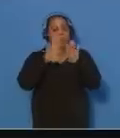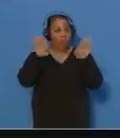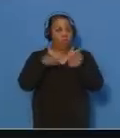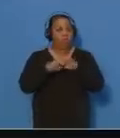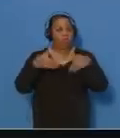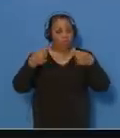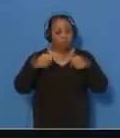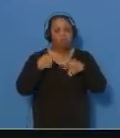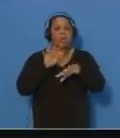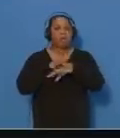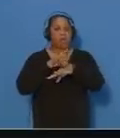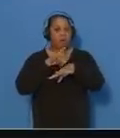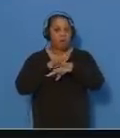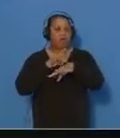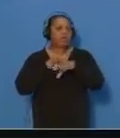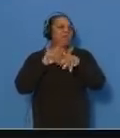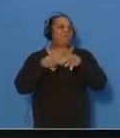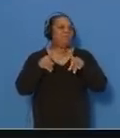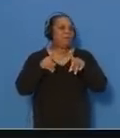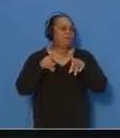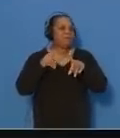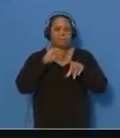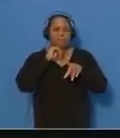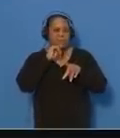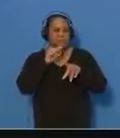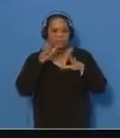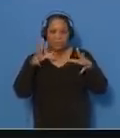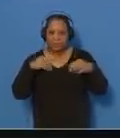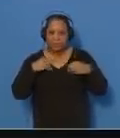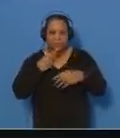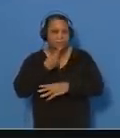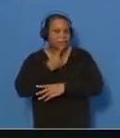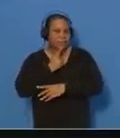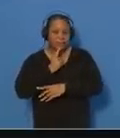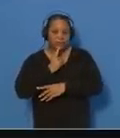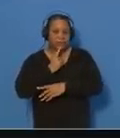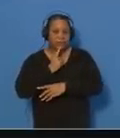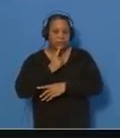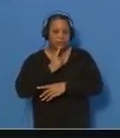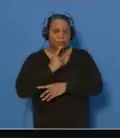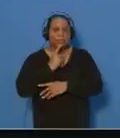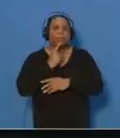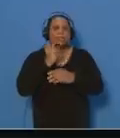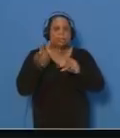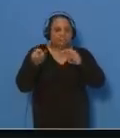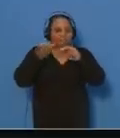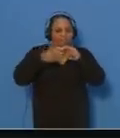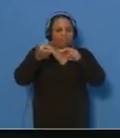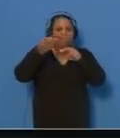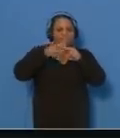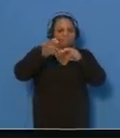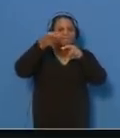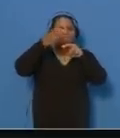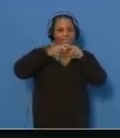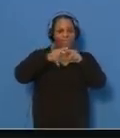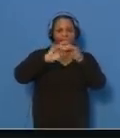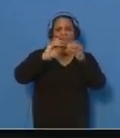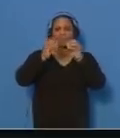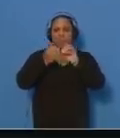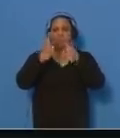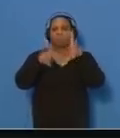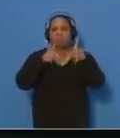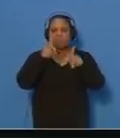However, if we are not taking this seriously, more Bermudians will